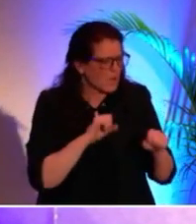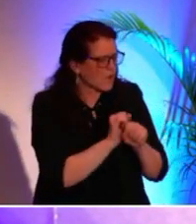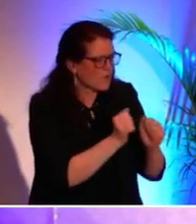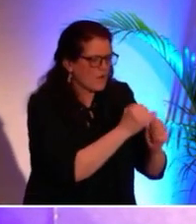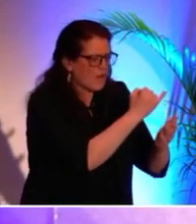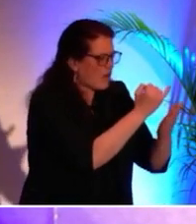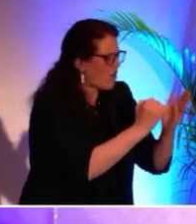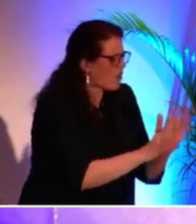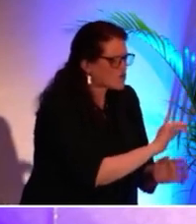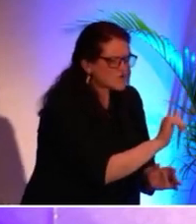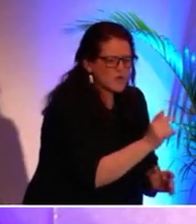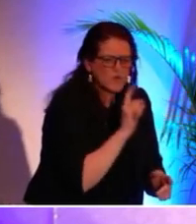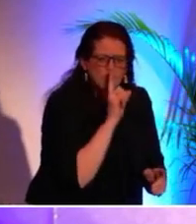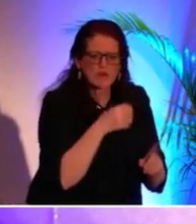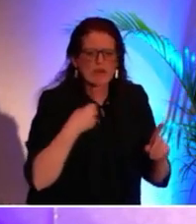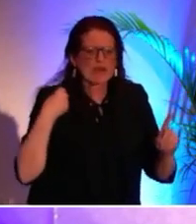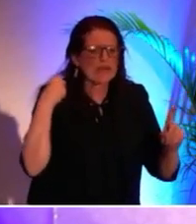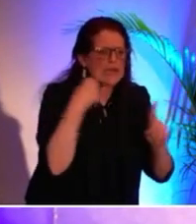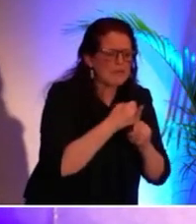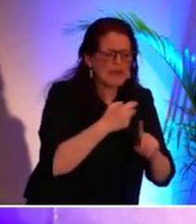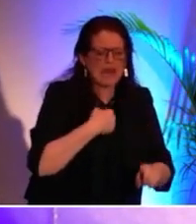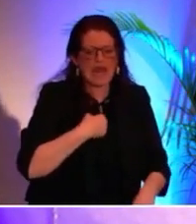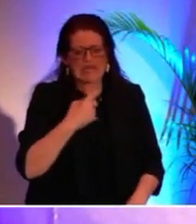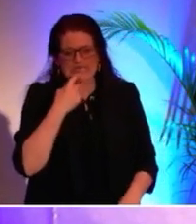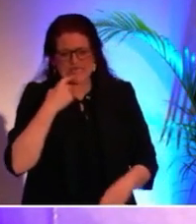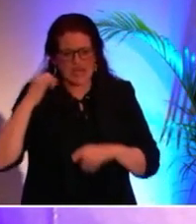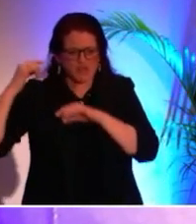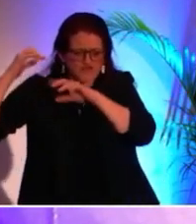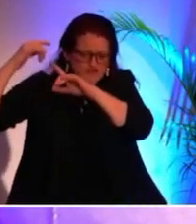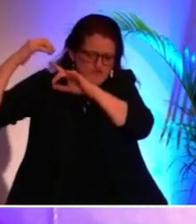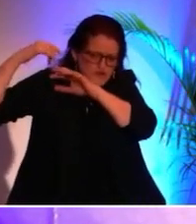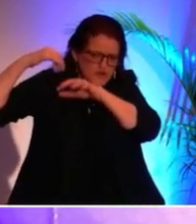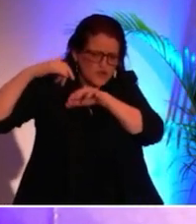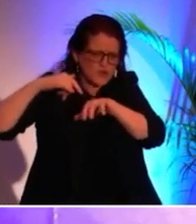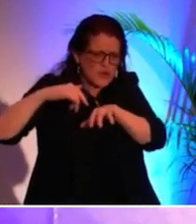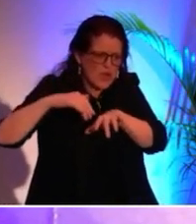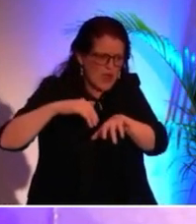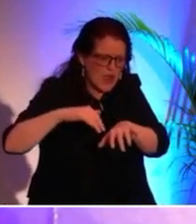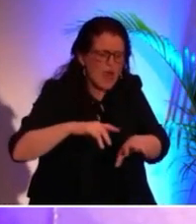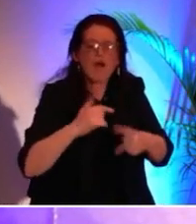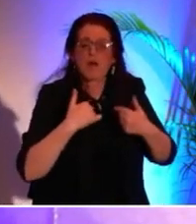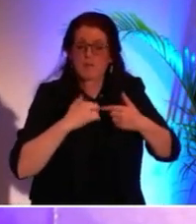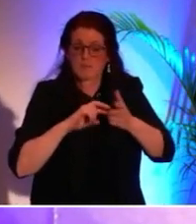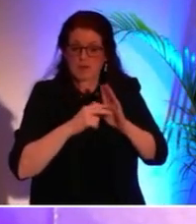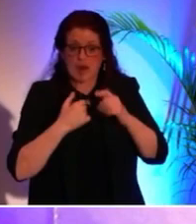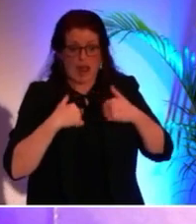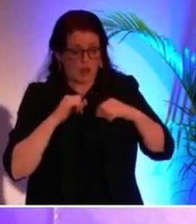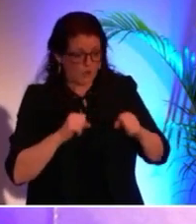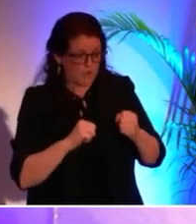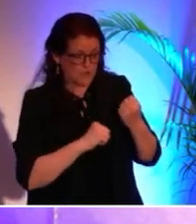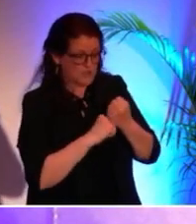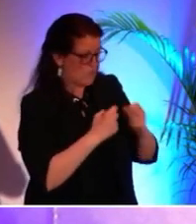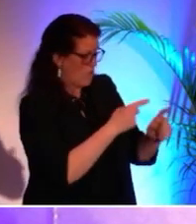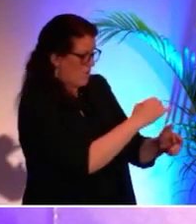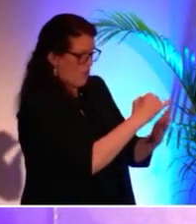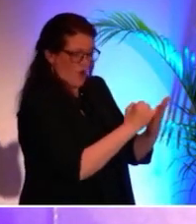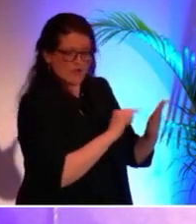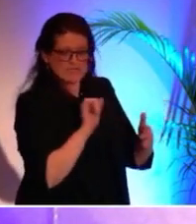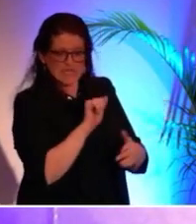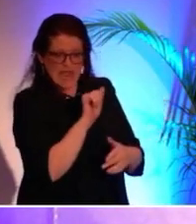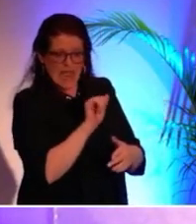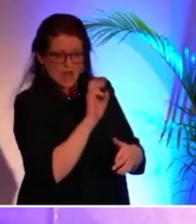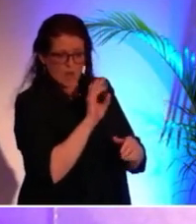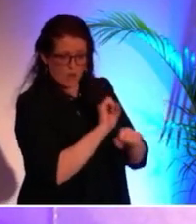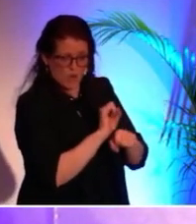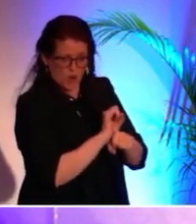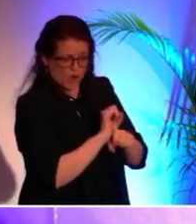know, it was so impactful. And when I say trickle down, mm-hmm. I was able to, with the support of Artists at Work, to,